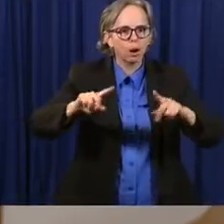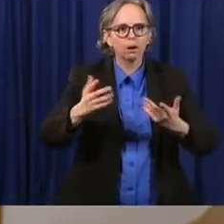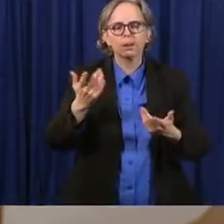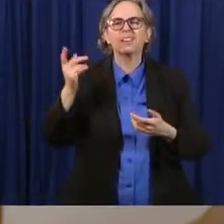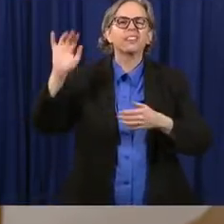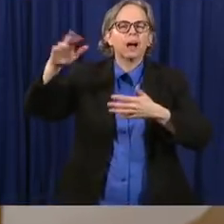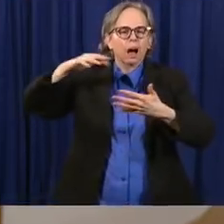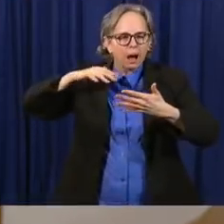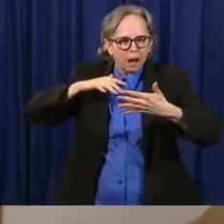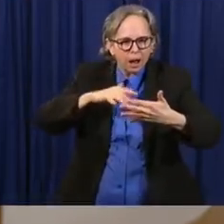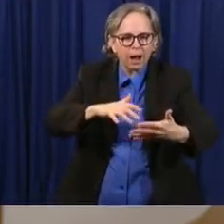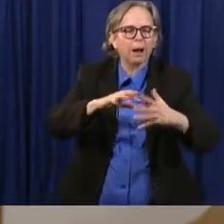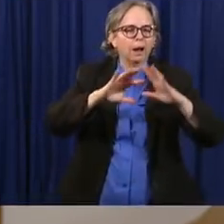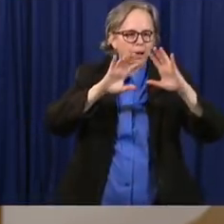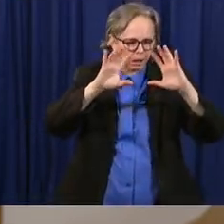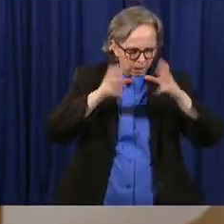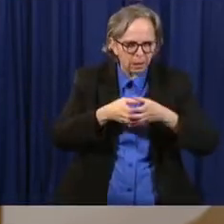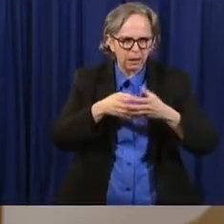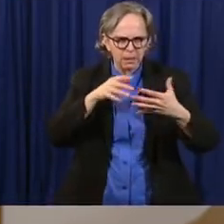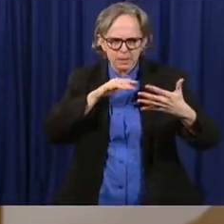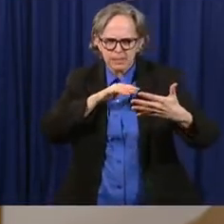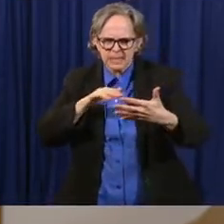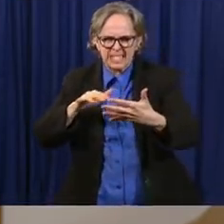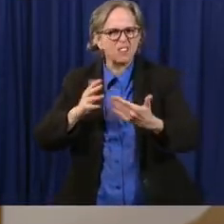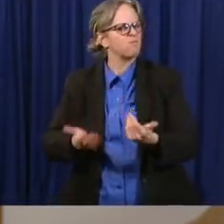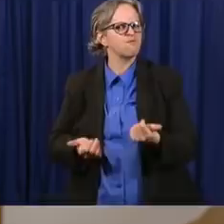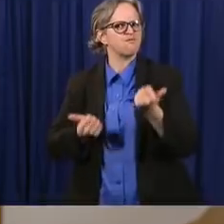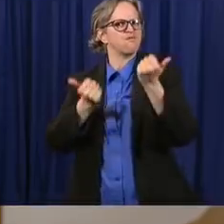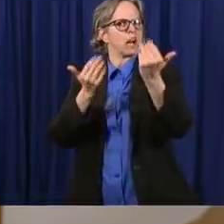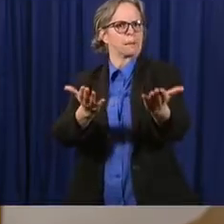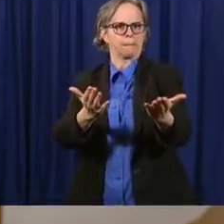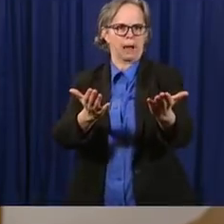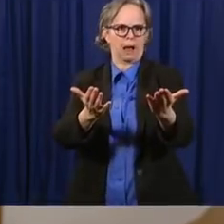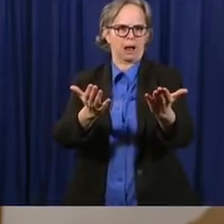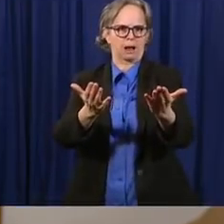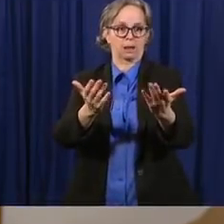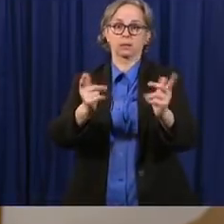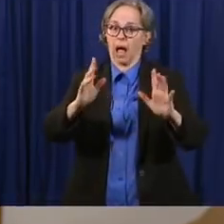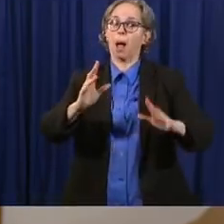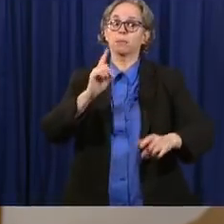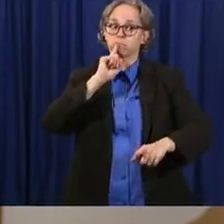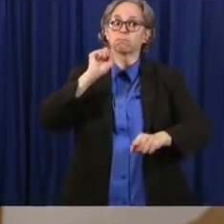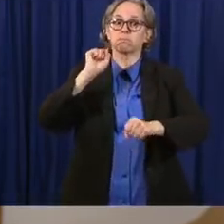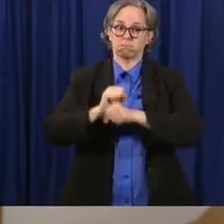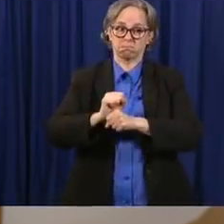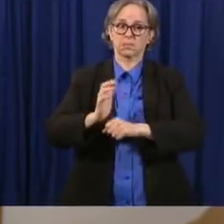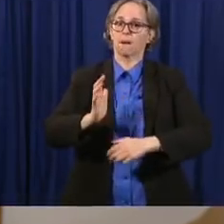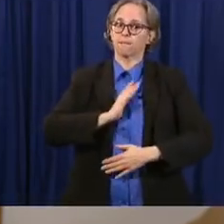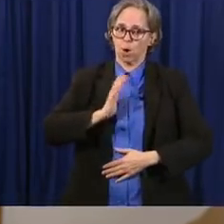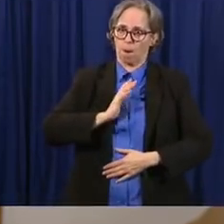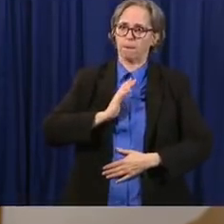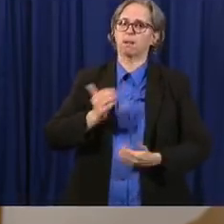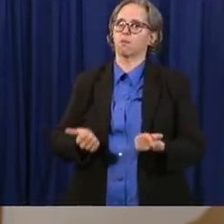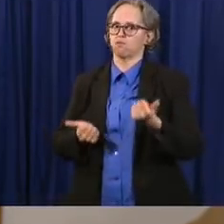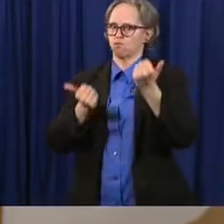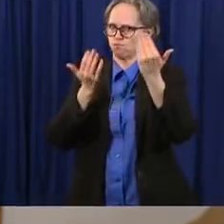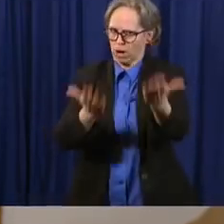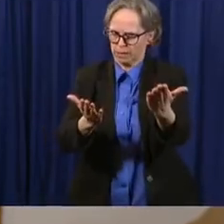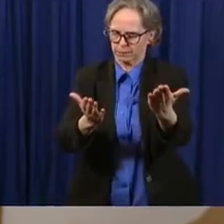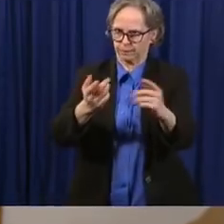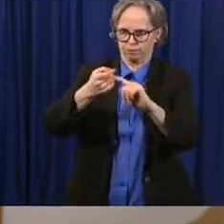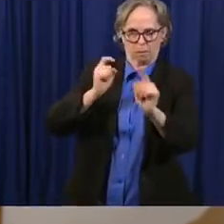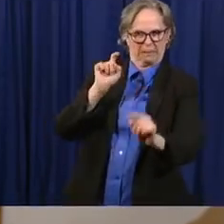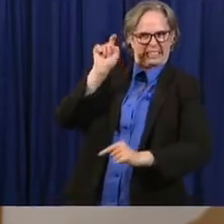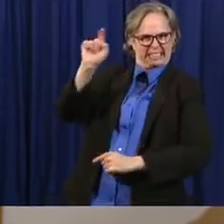Michigan. Is now a formal recommendation from the Centers for Disease Control.